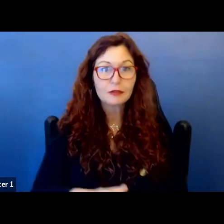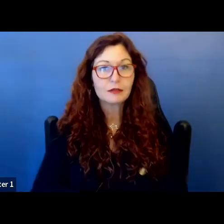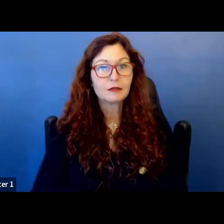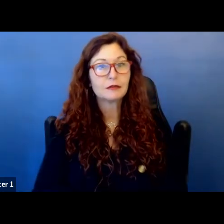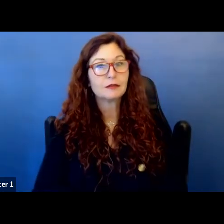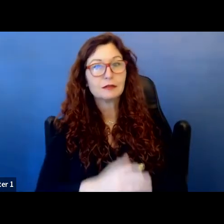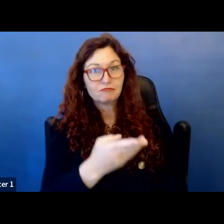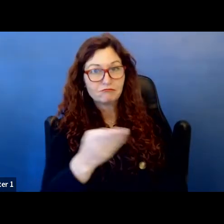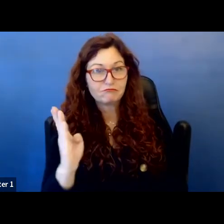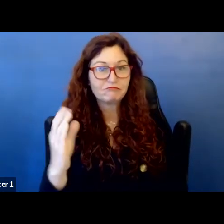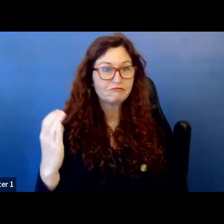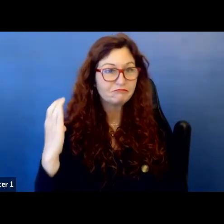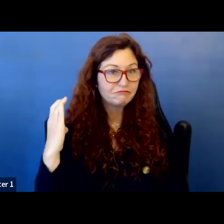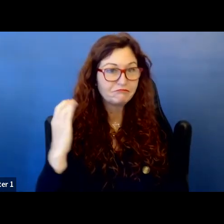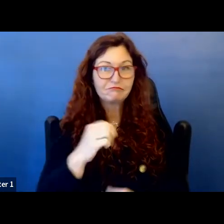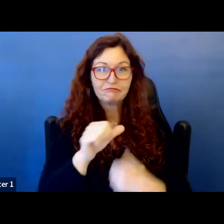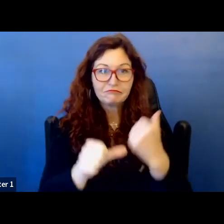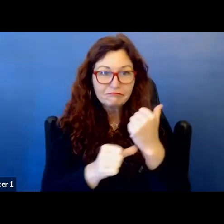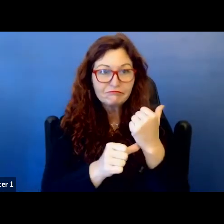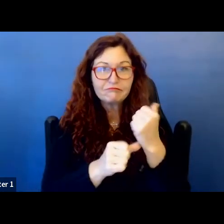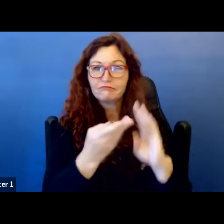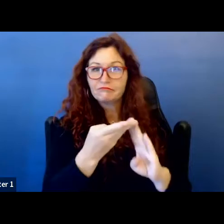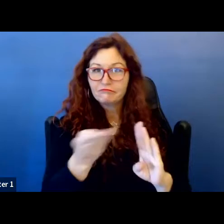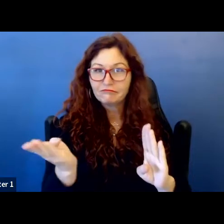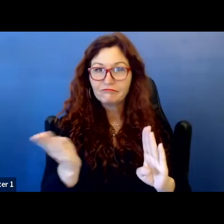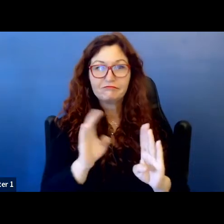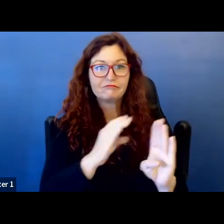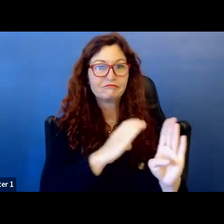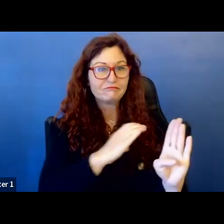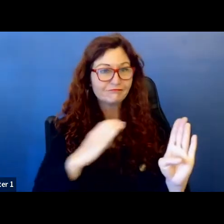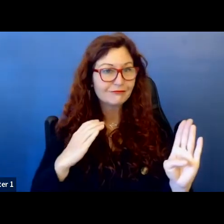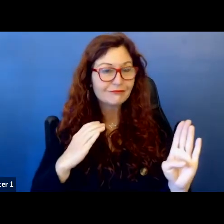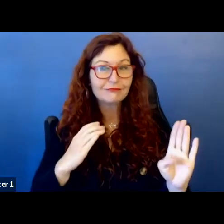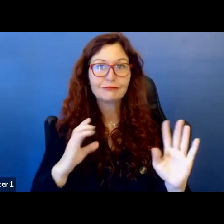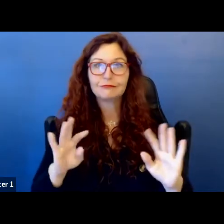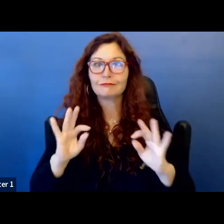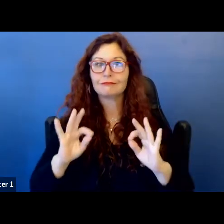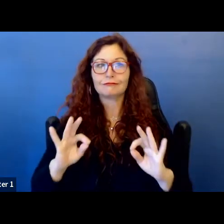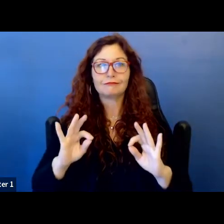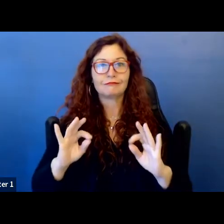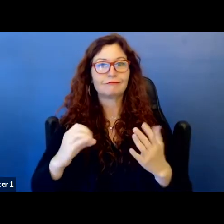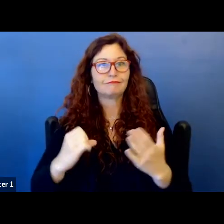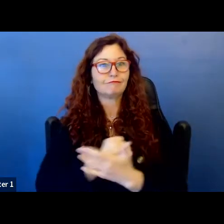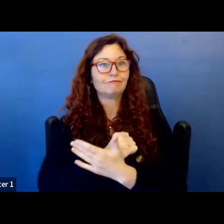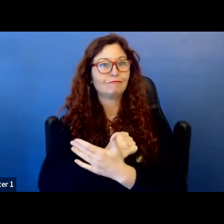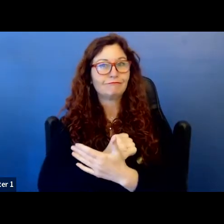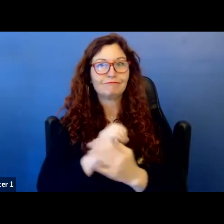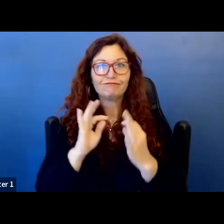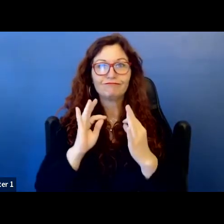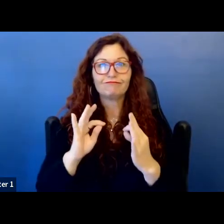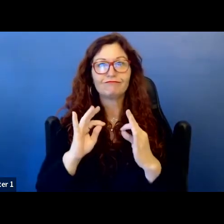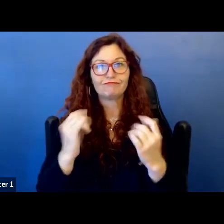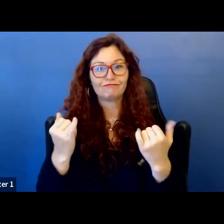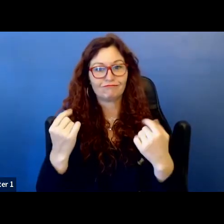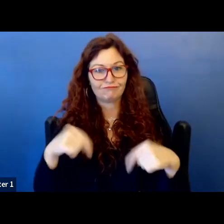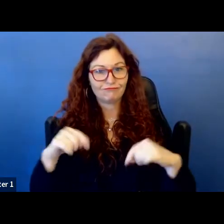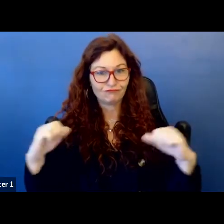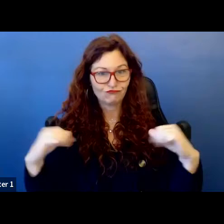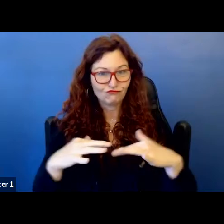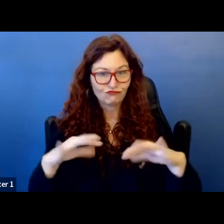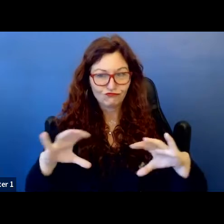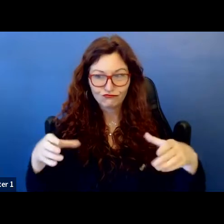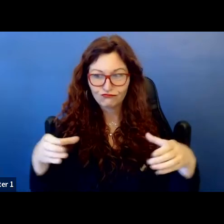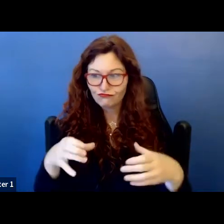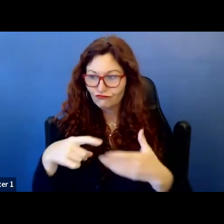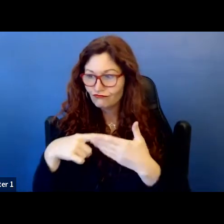chair samuels a member of the commission this is a great opportunity for you guys to get together and i'm happy to be a